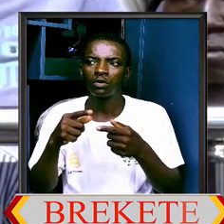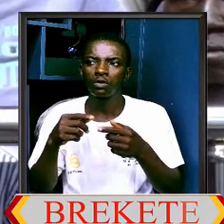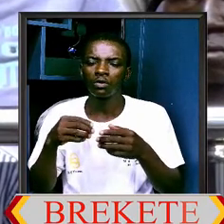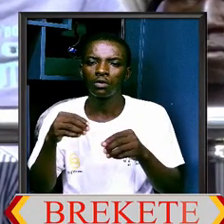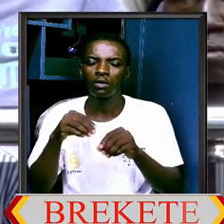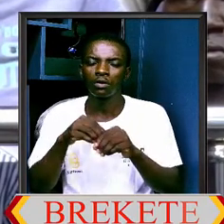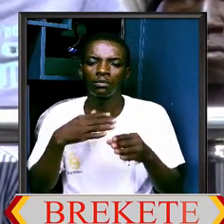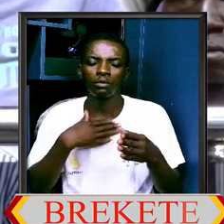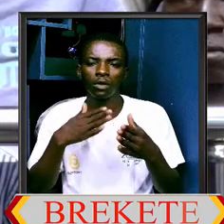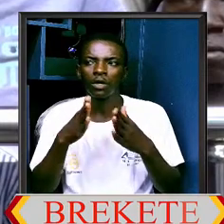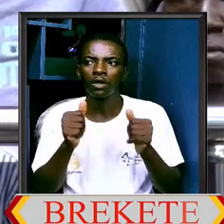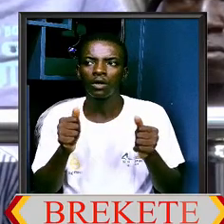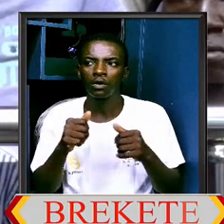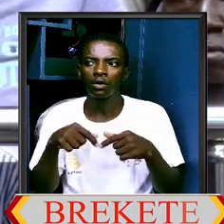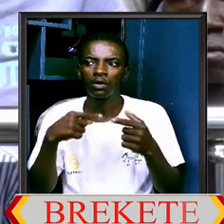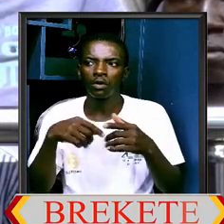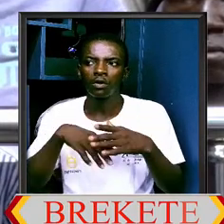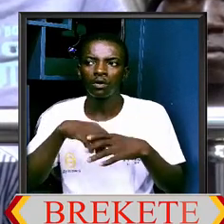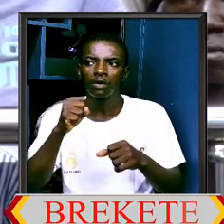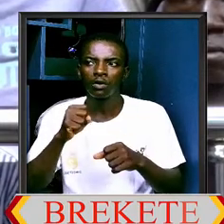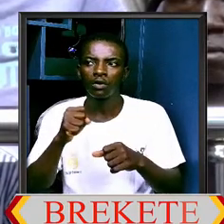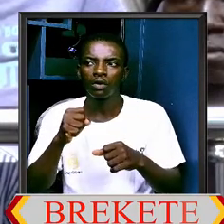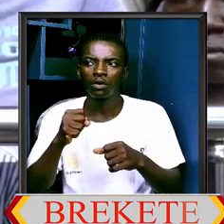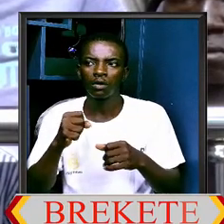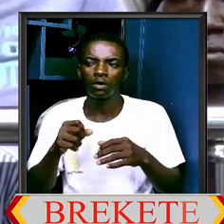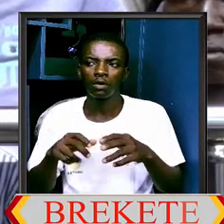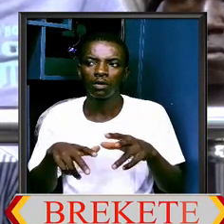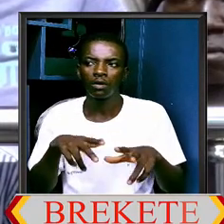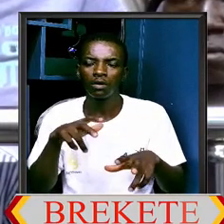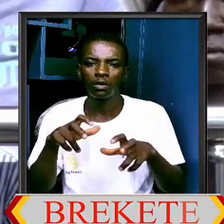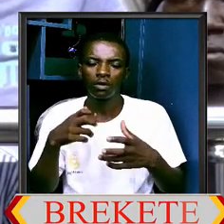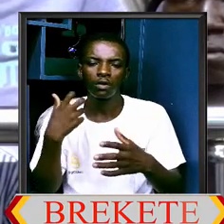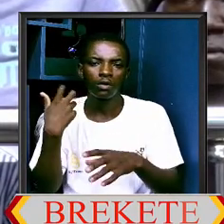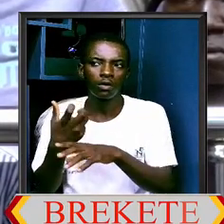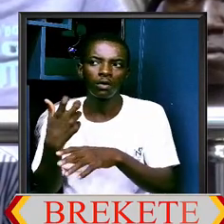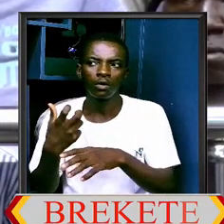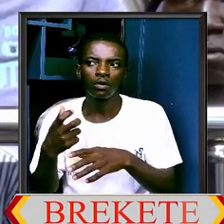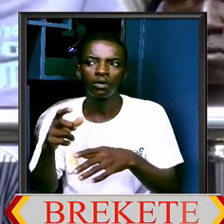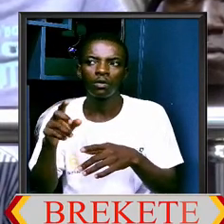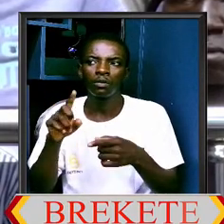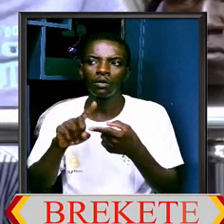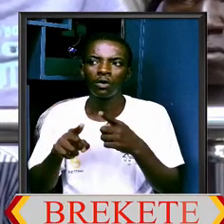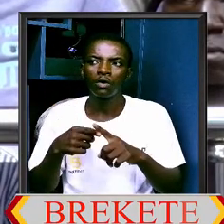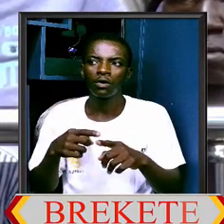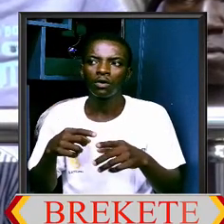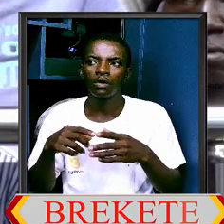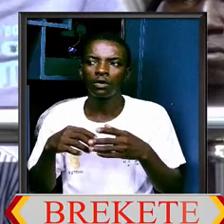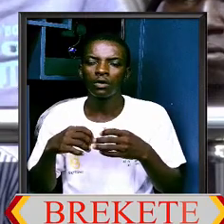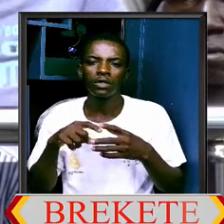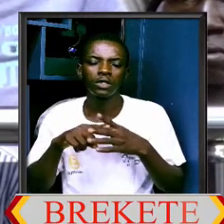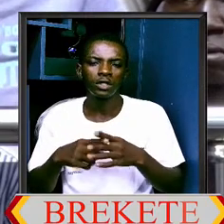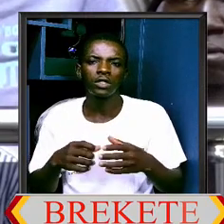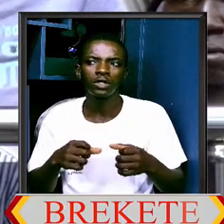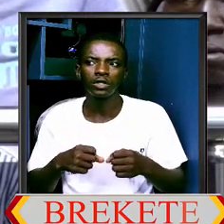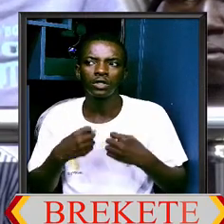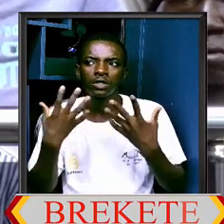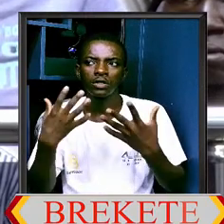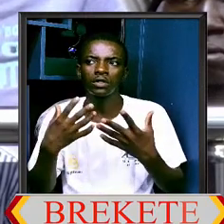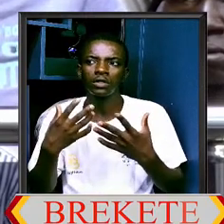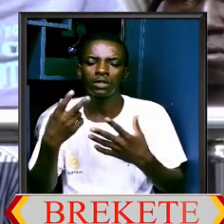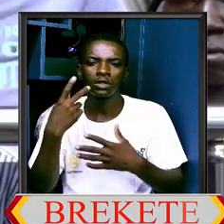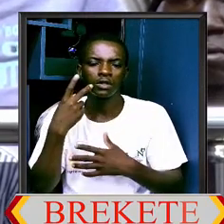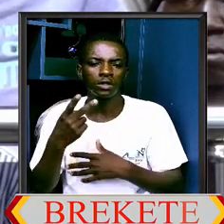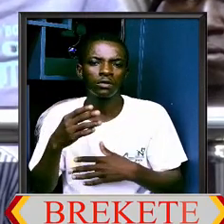my house. So when I came, I croak and knocked on where my friend see me begin to shout. And I